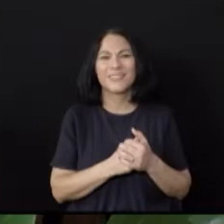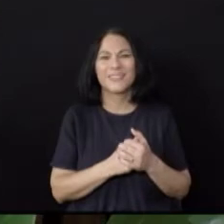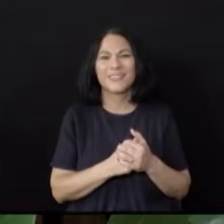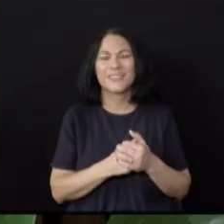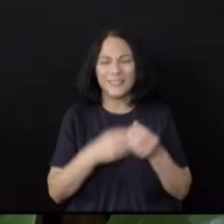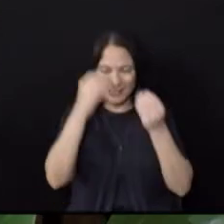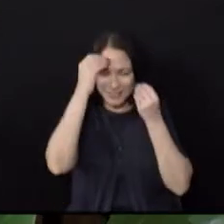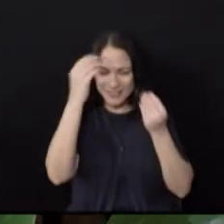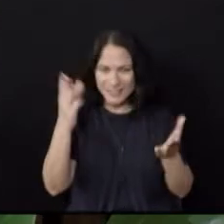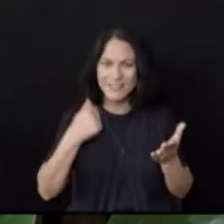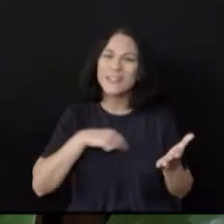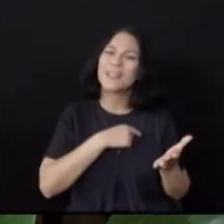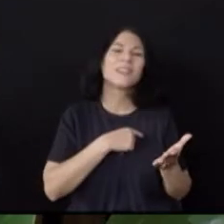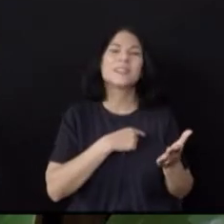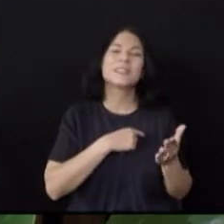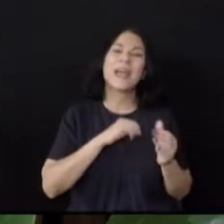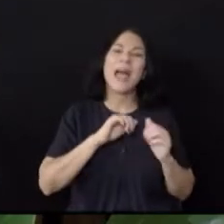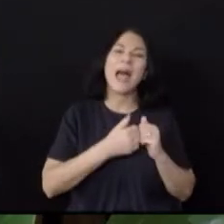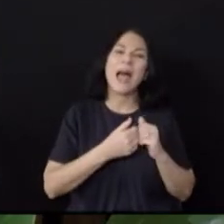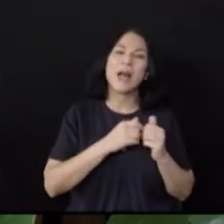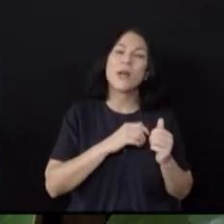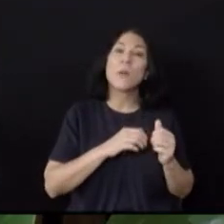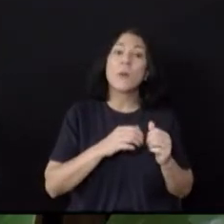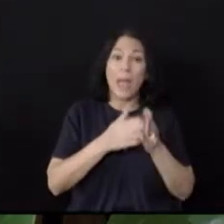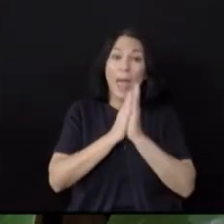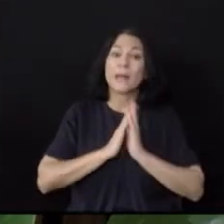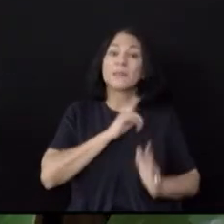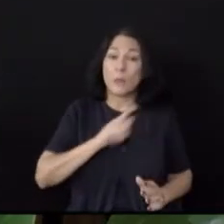Ask the Lord to reveal what he is doing.